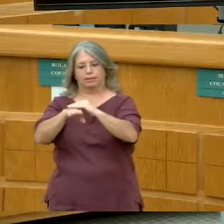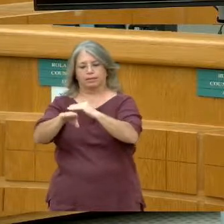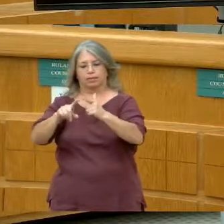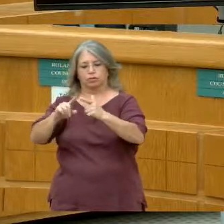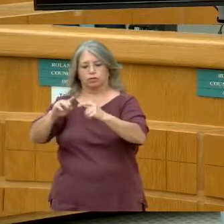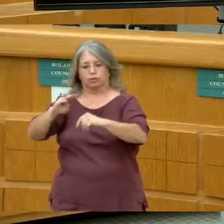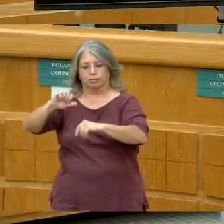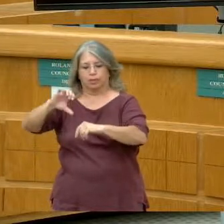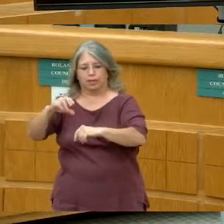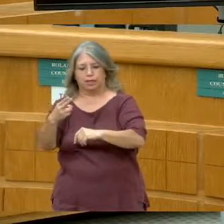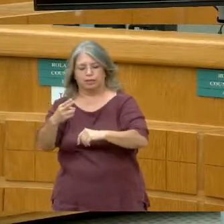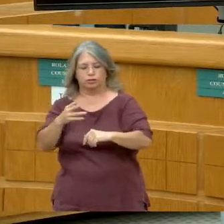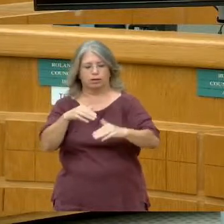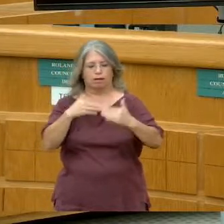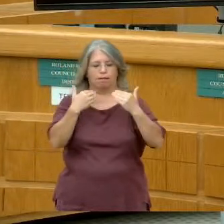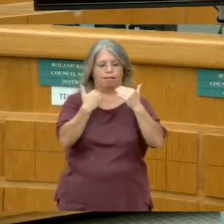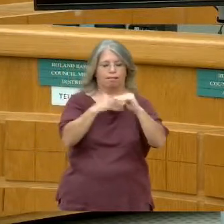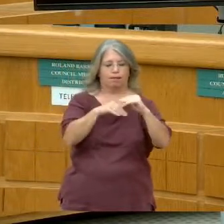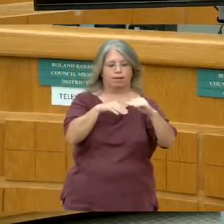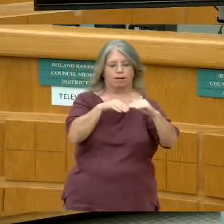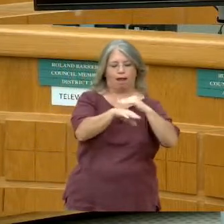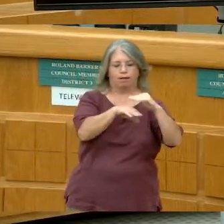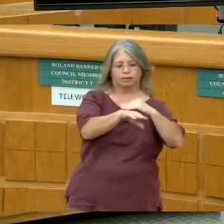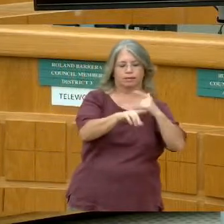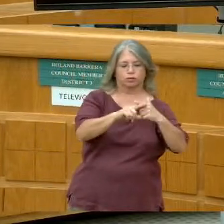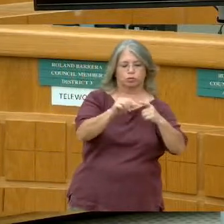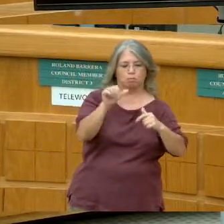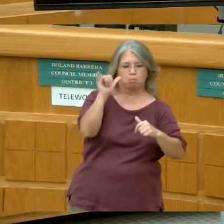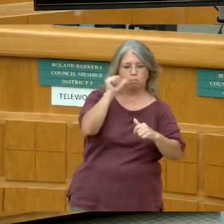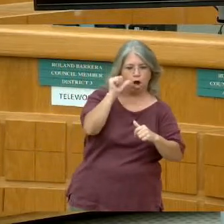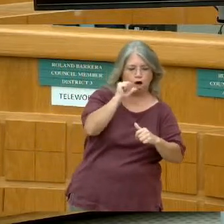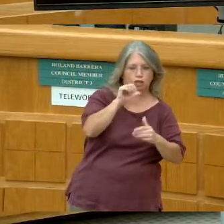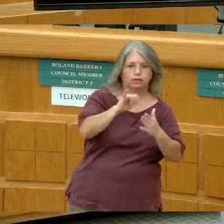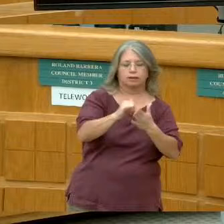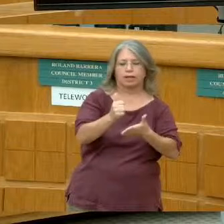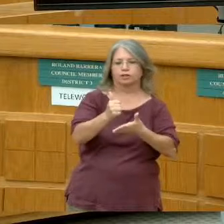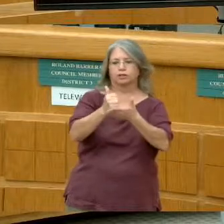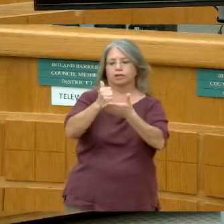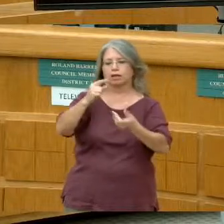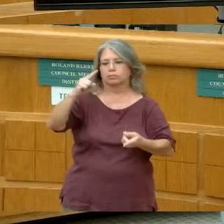bars, that helps to stop the transmission of COVID.